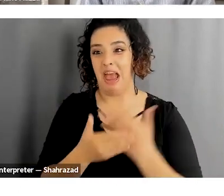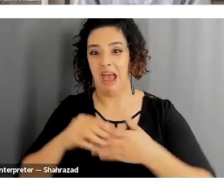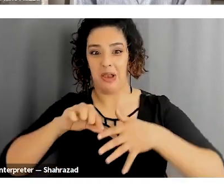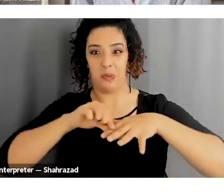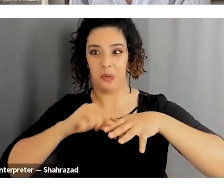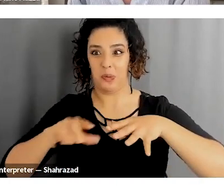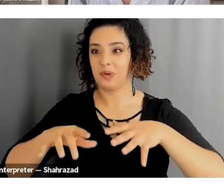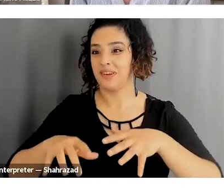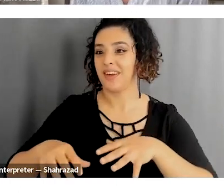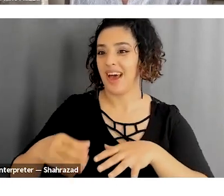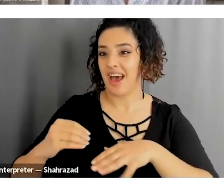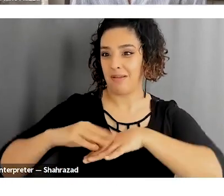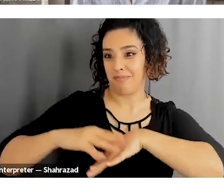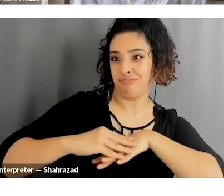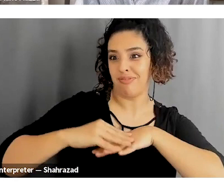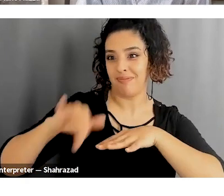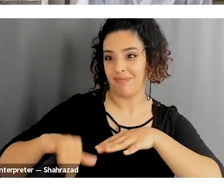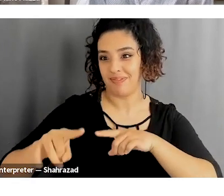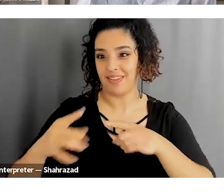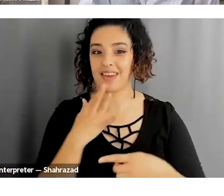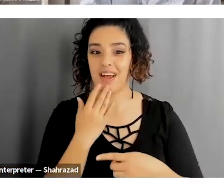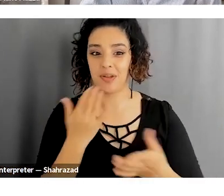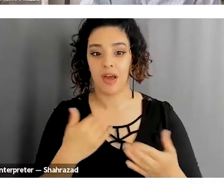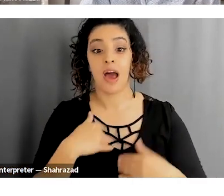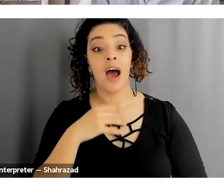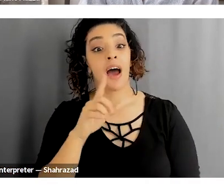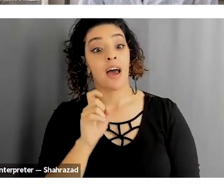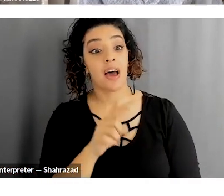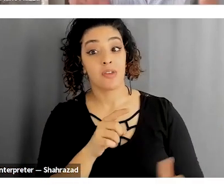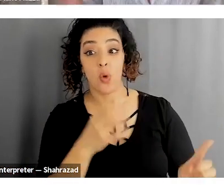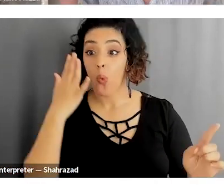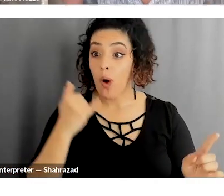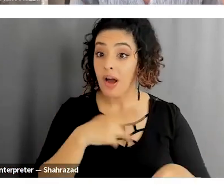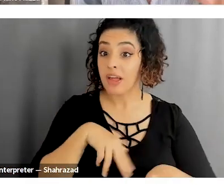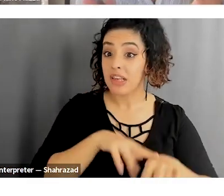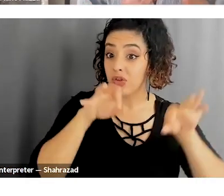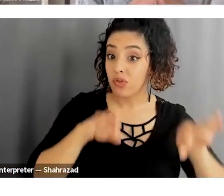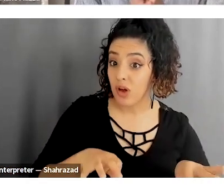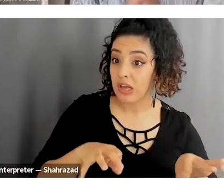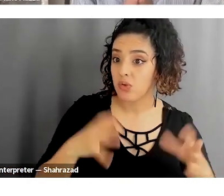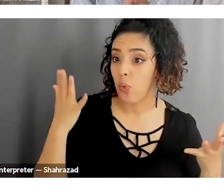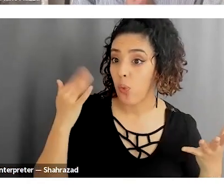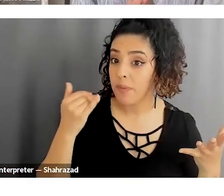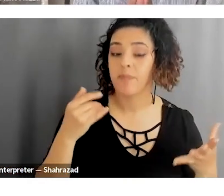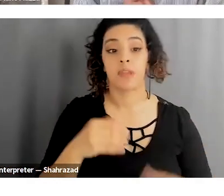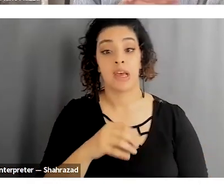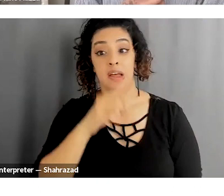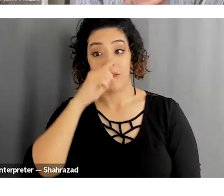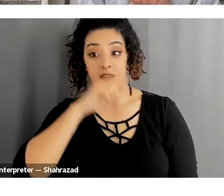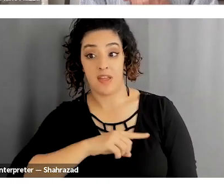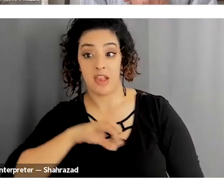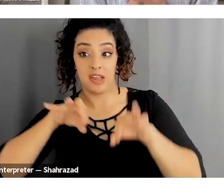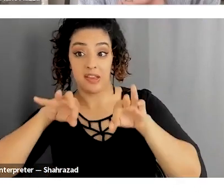Andrea Gentle. So I get asked this a lot. Why natural dyes? The synthetic dye industry is one of the top leaders